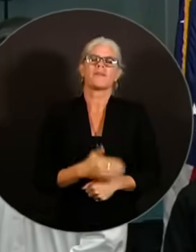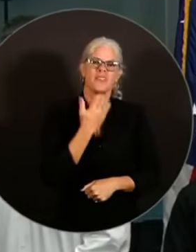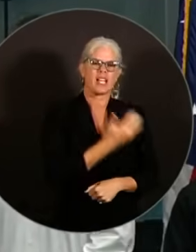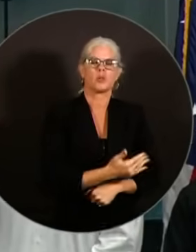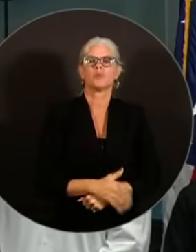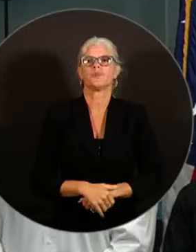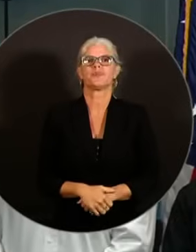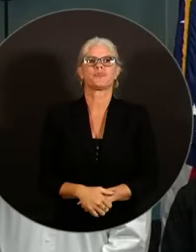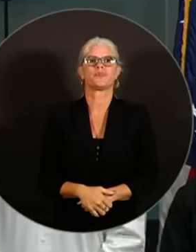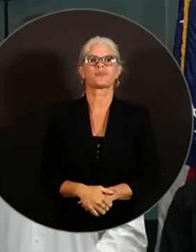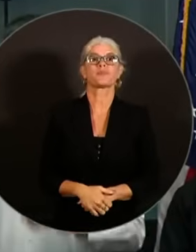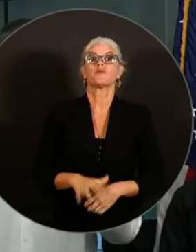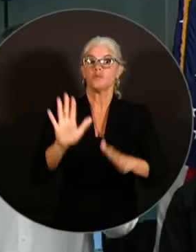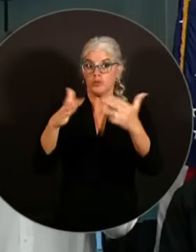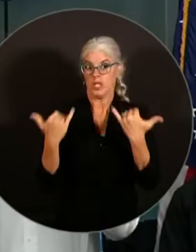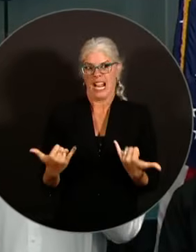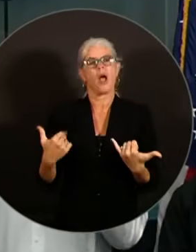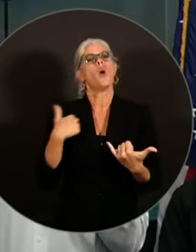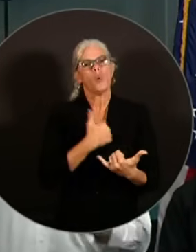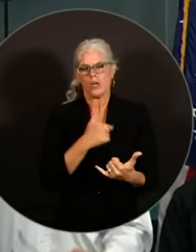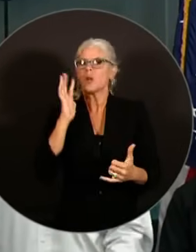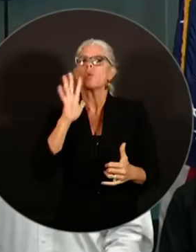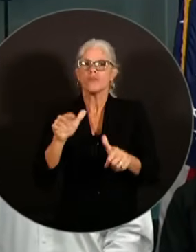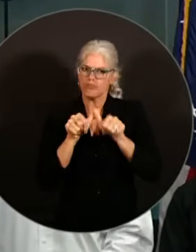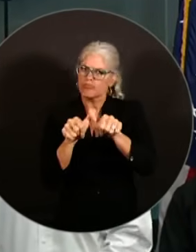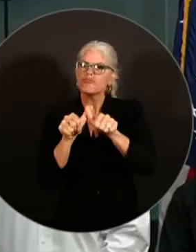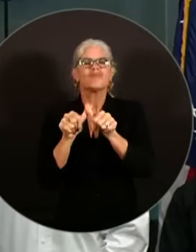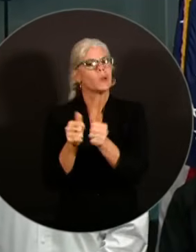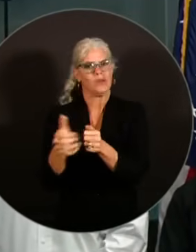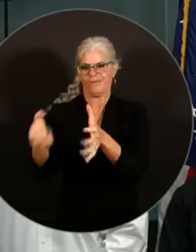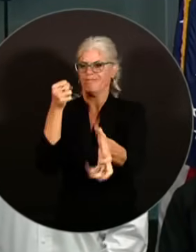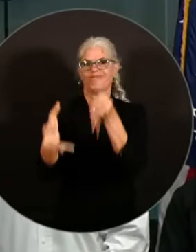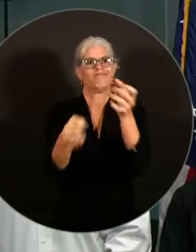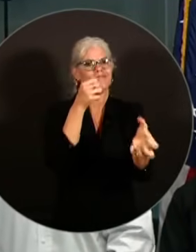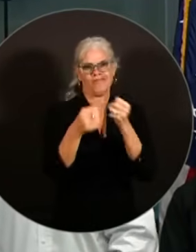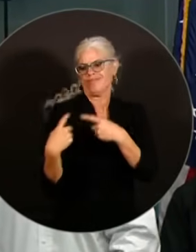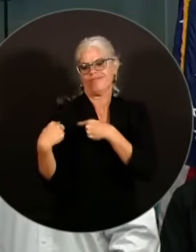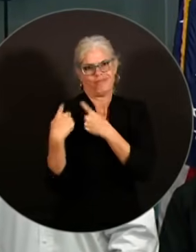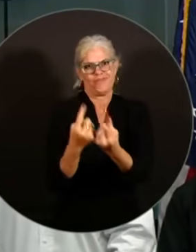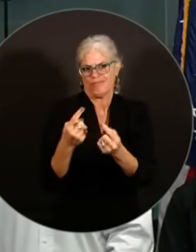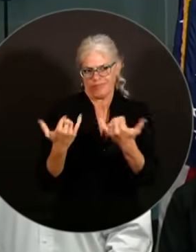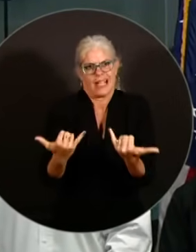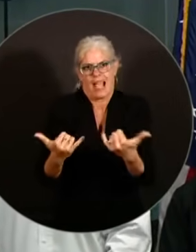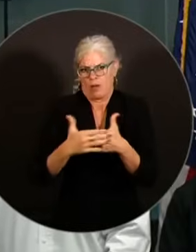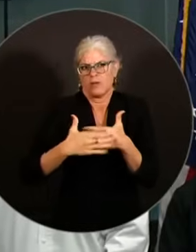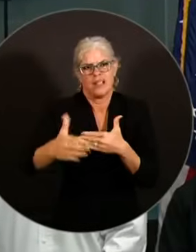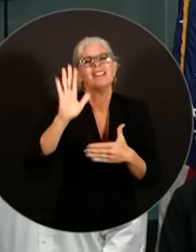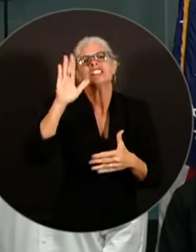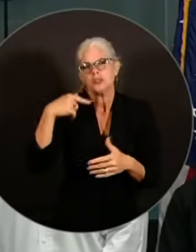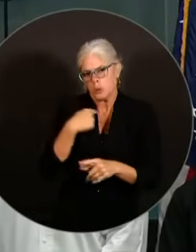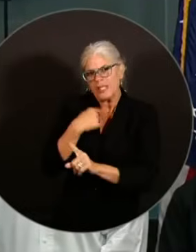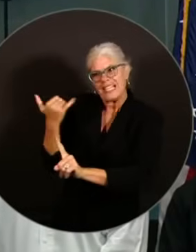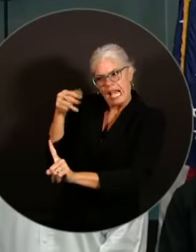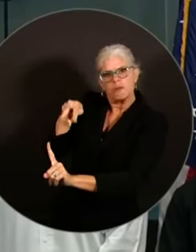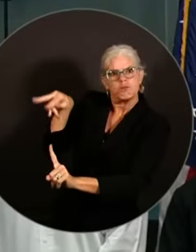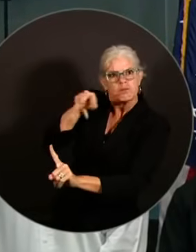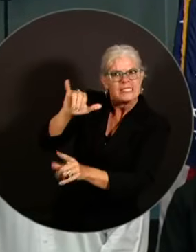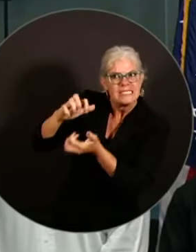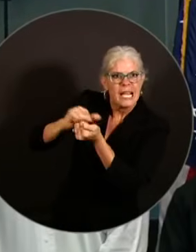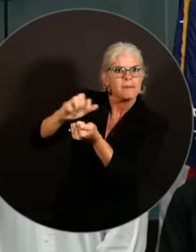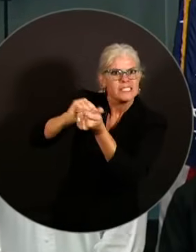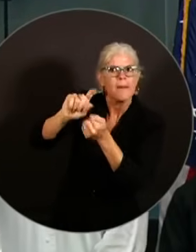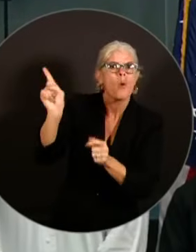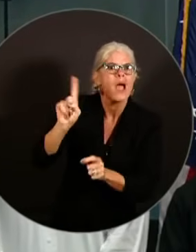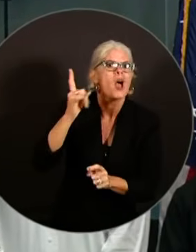So we'll continue with the rescue operations as needed. There's a lot of damage assessments that are going to be going on